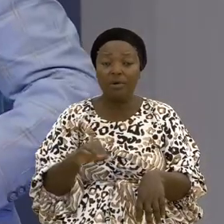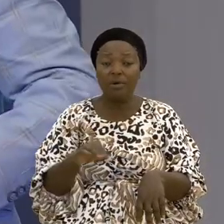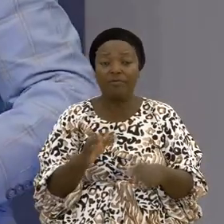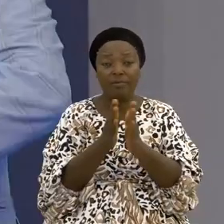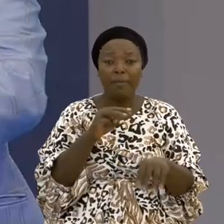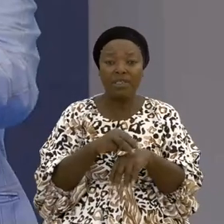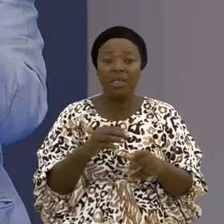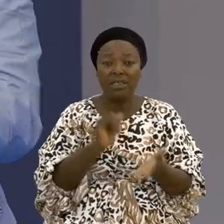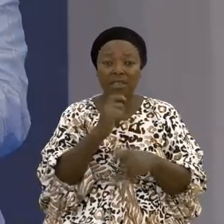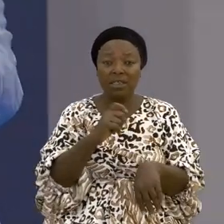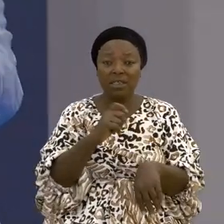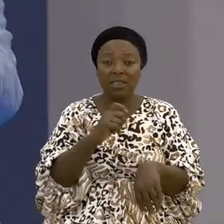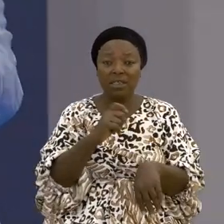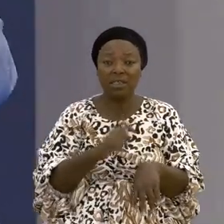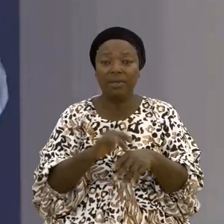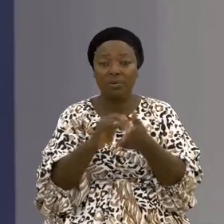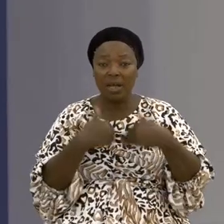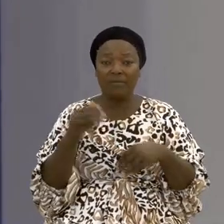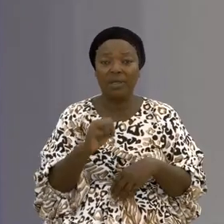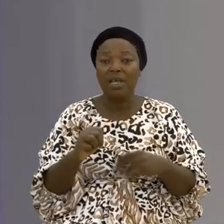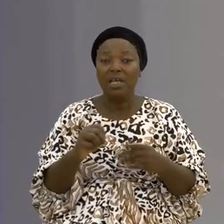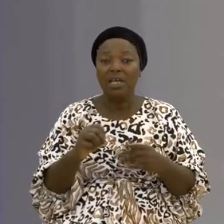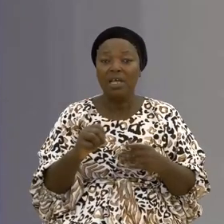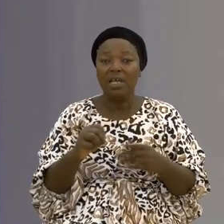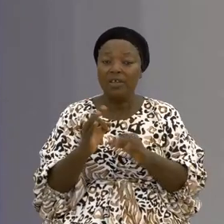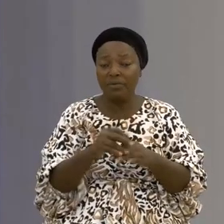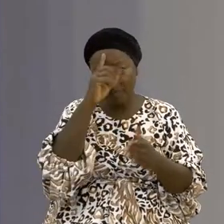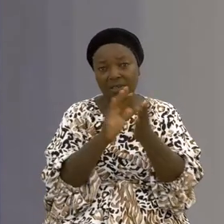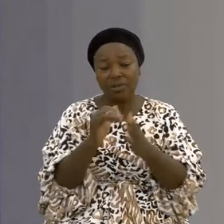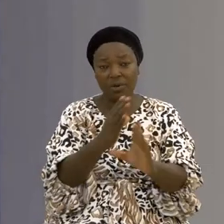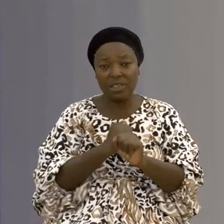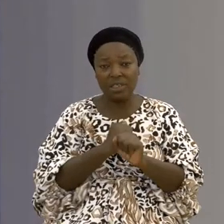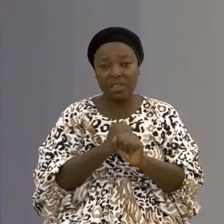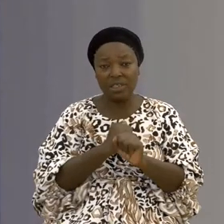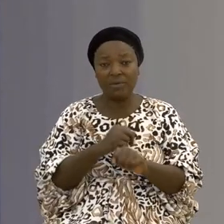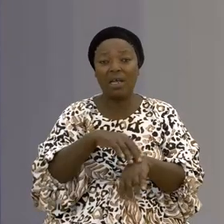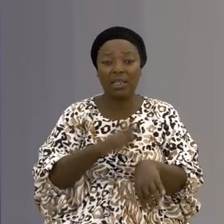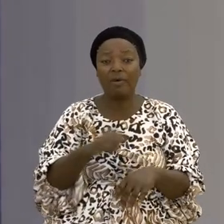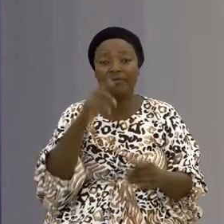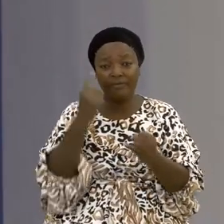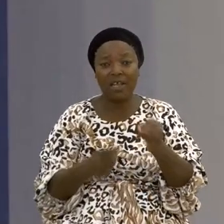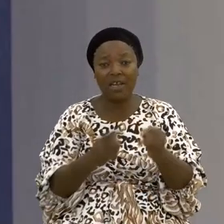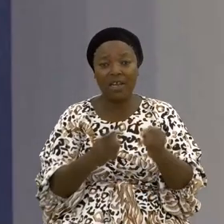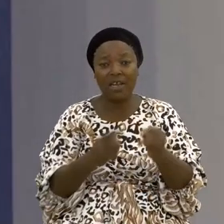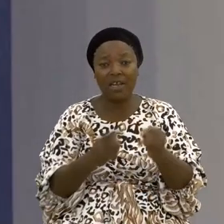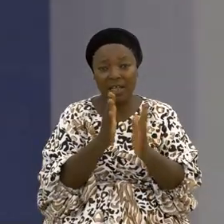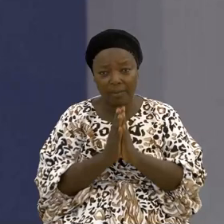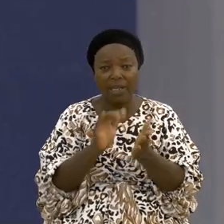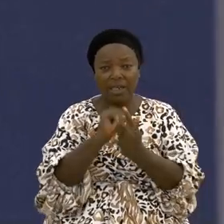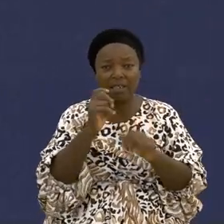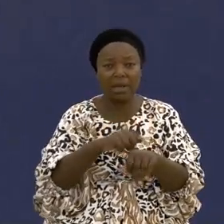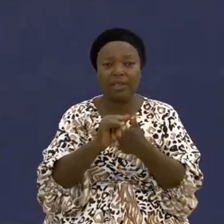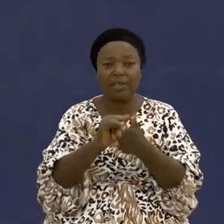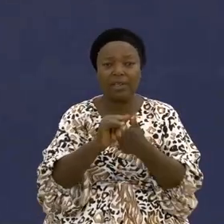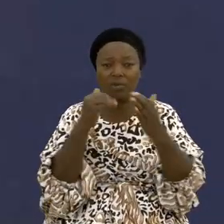that you receive at the time of the final amen, that's when you'll have them. If you believe